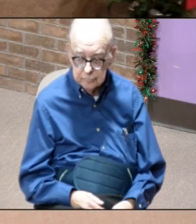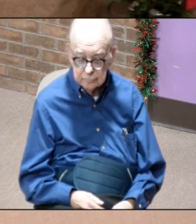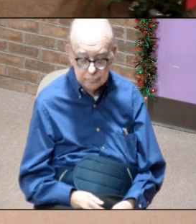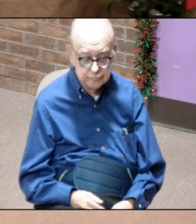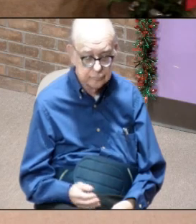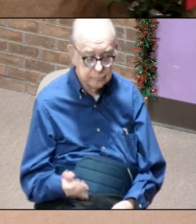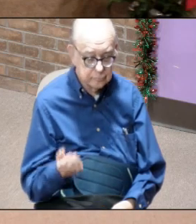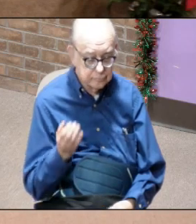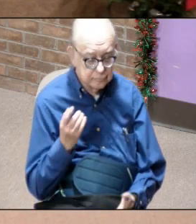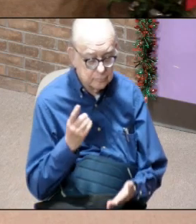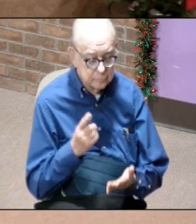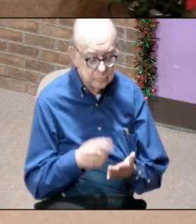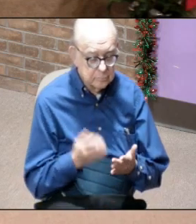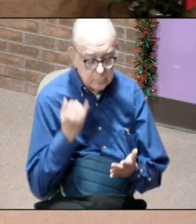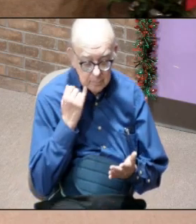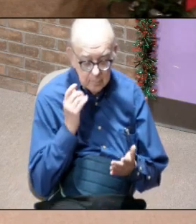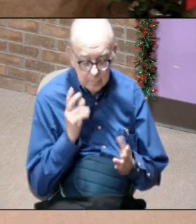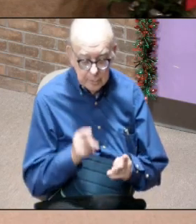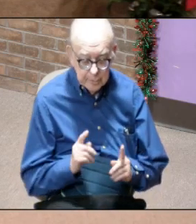What if somebody hadn't come to you?